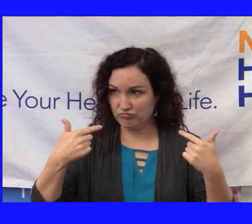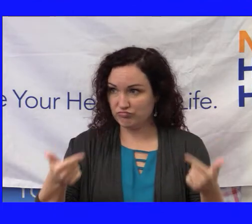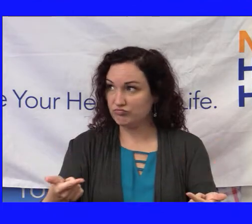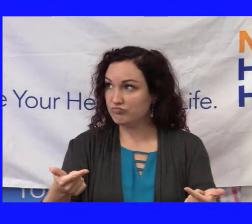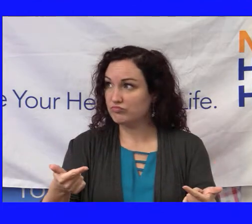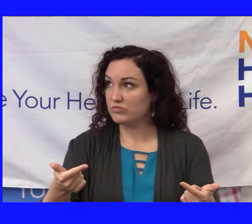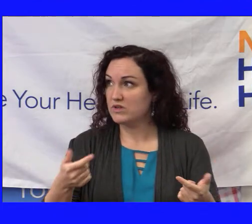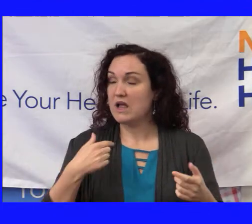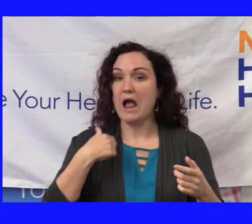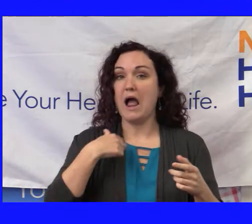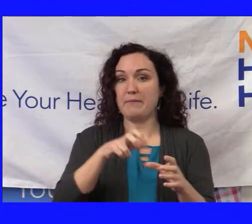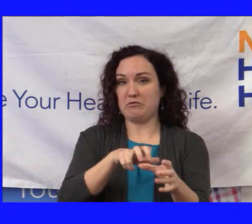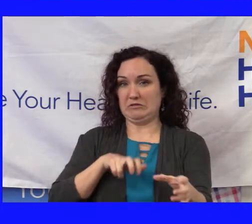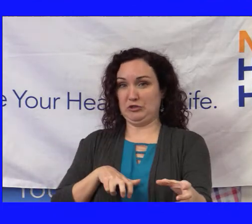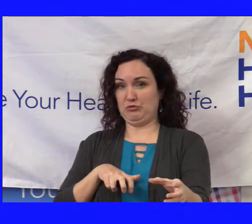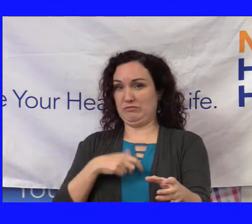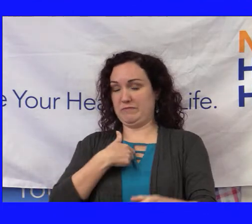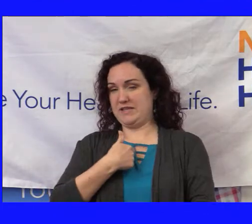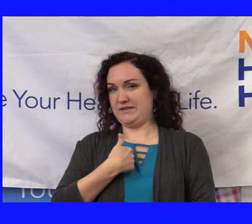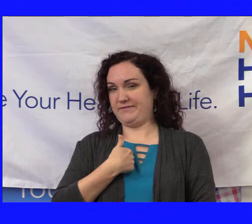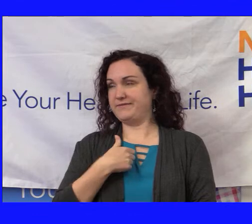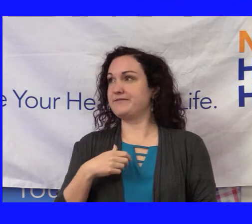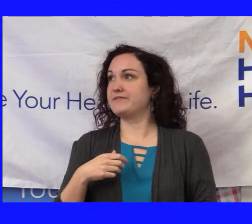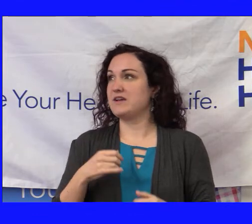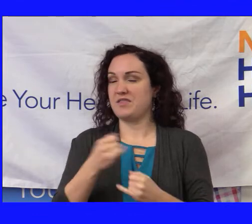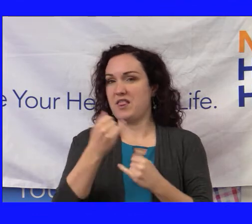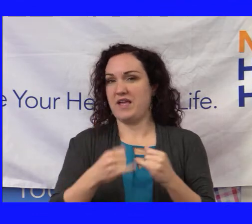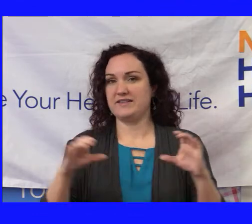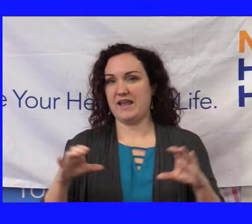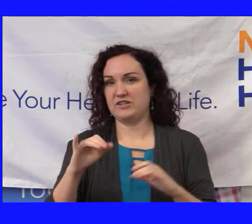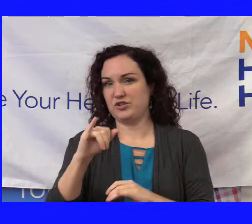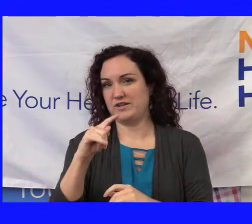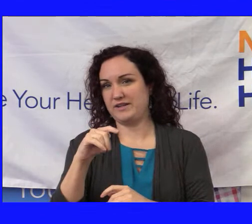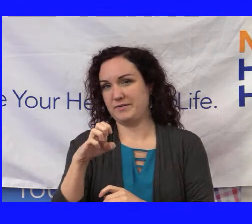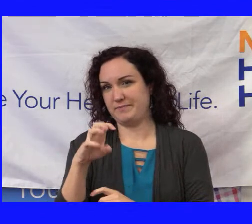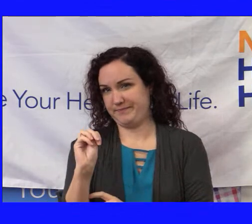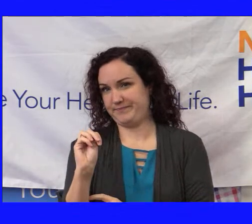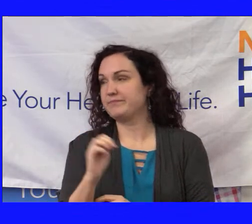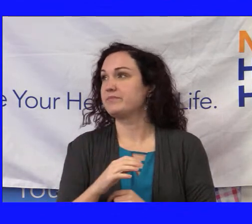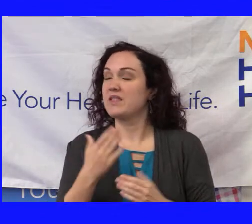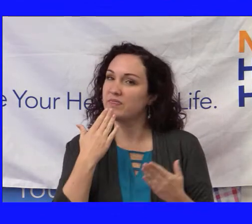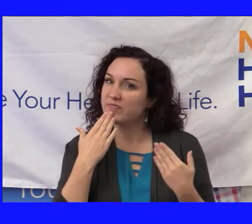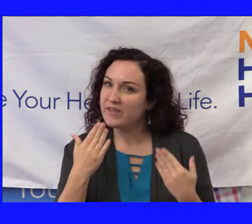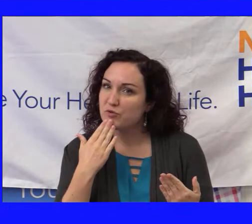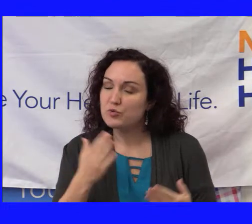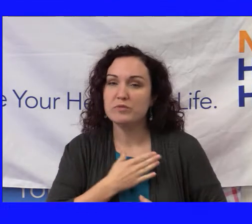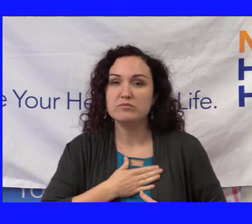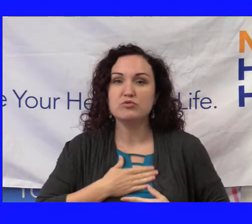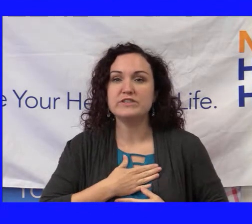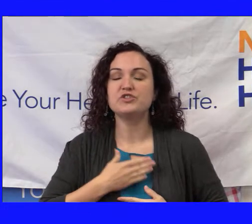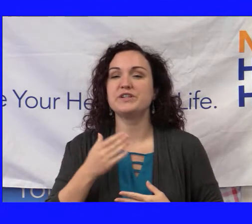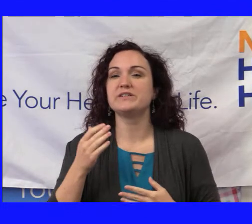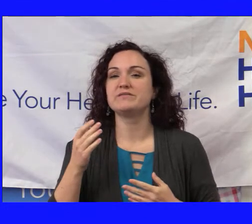recusing myself from the last action item. And thank everyone. Appreciate so much